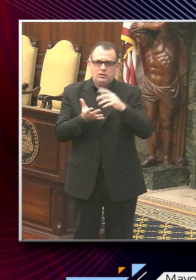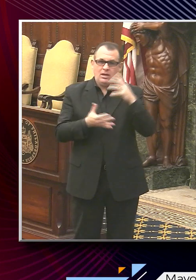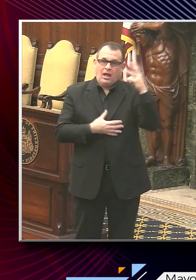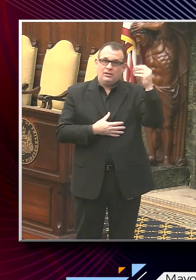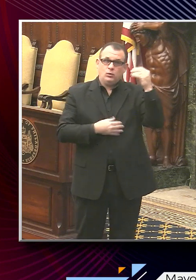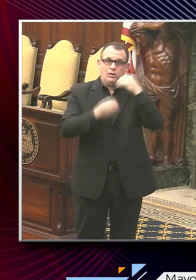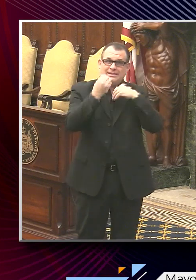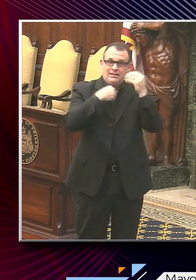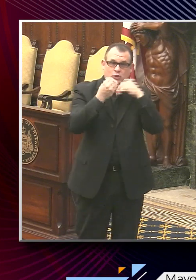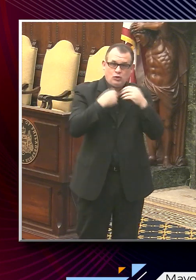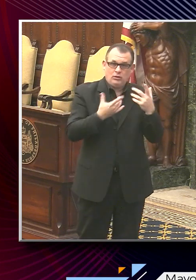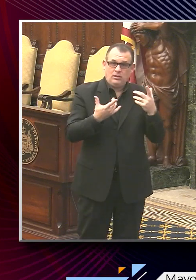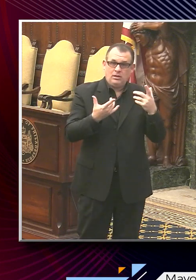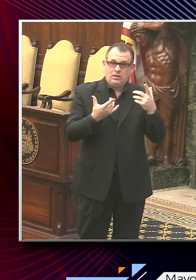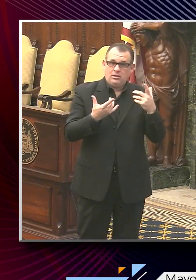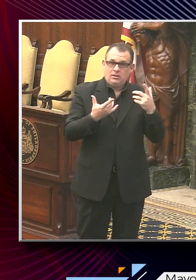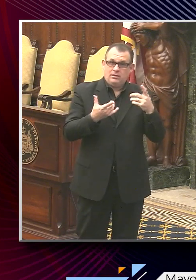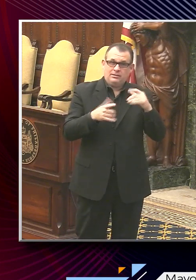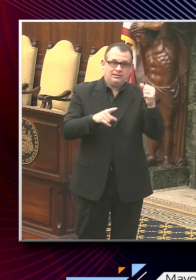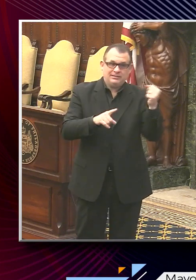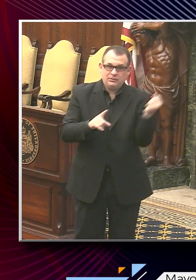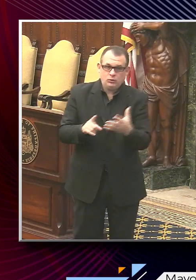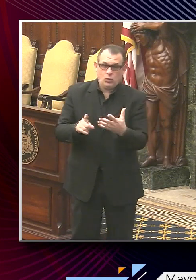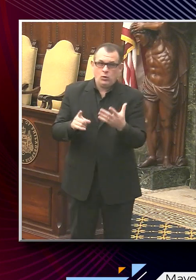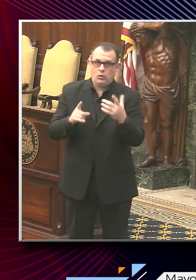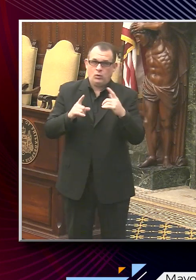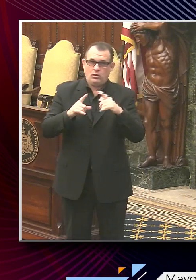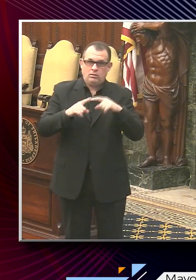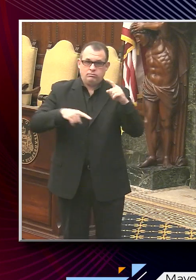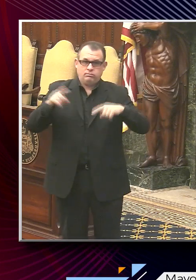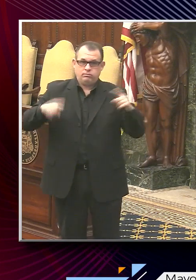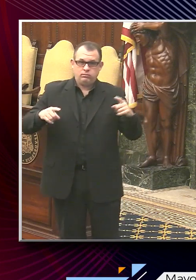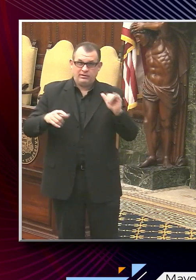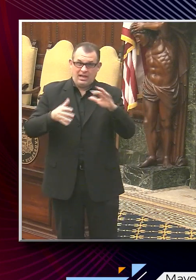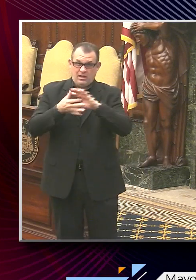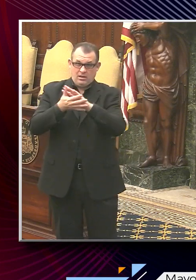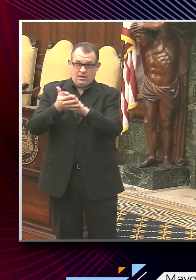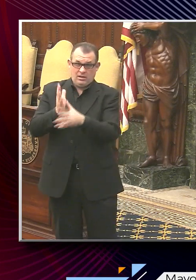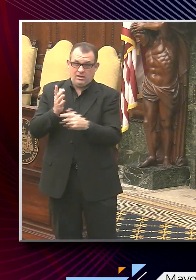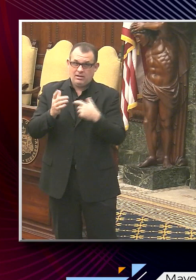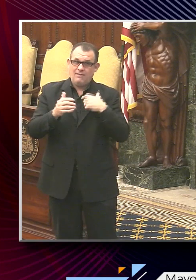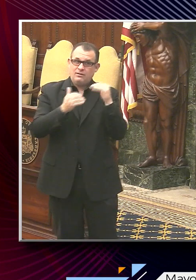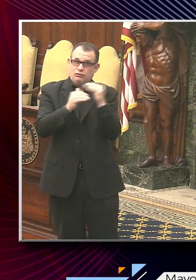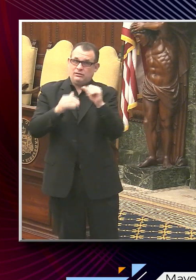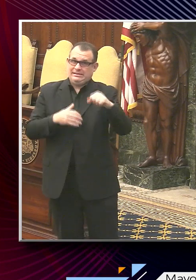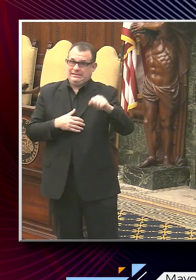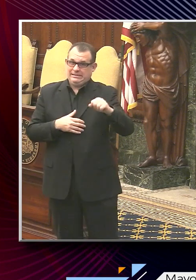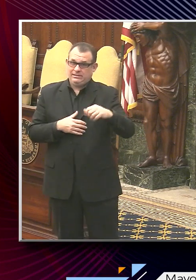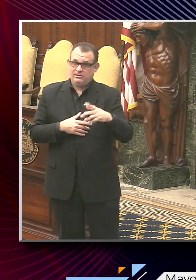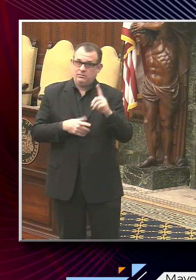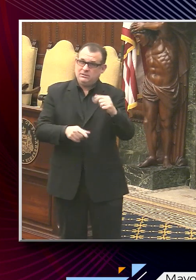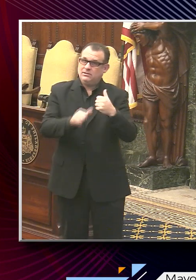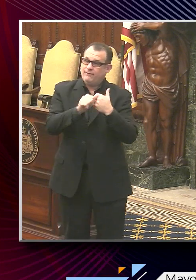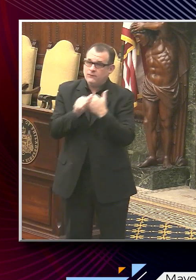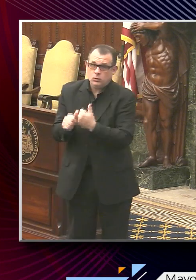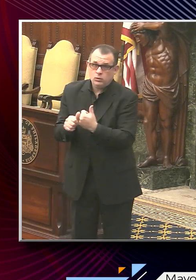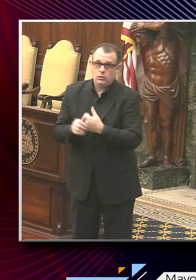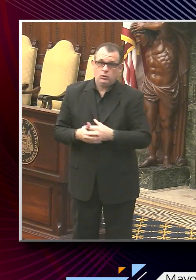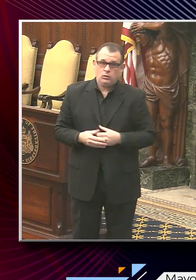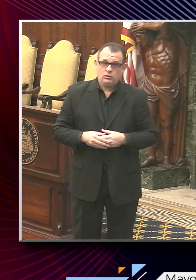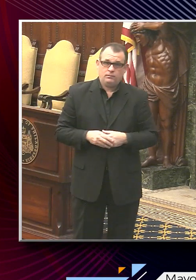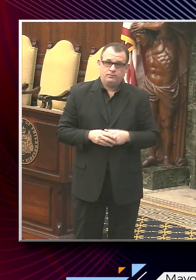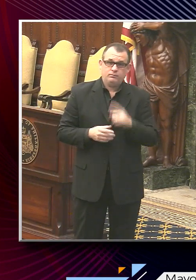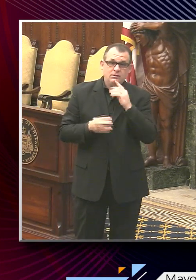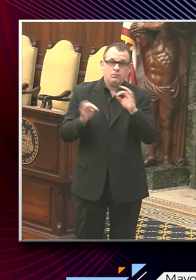the casino. But for all of those, there are restrictions on how they operate, which will remain in place. Most important, for all the